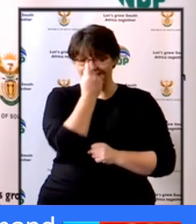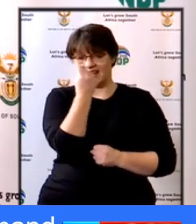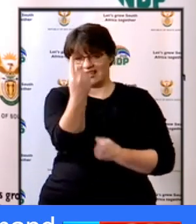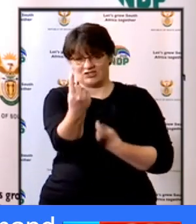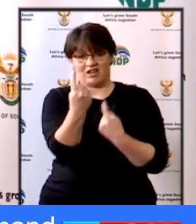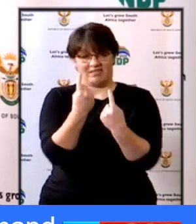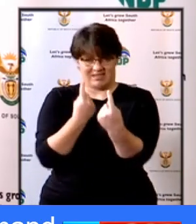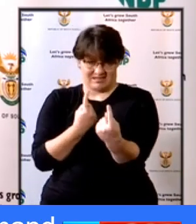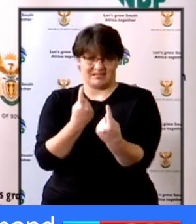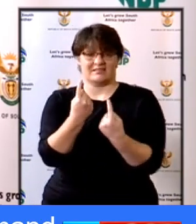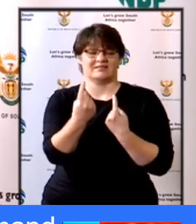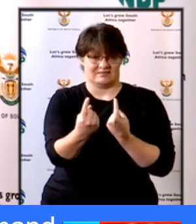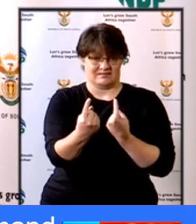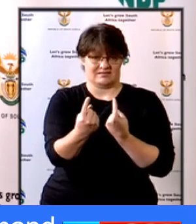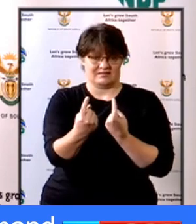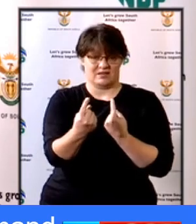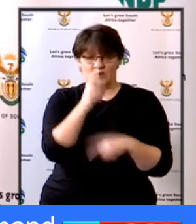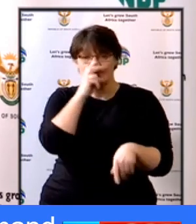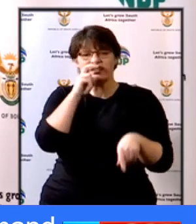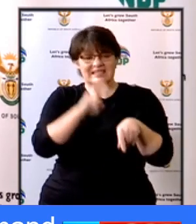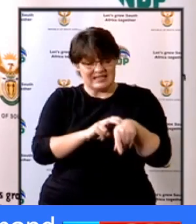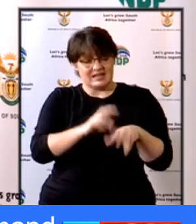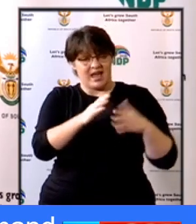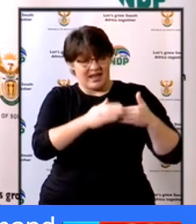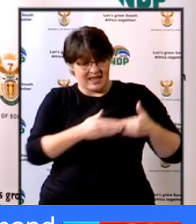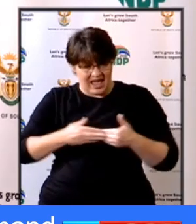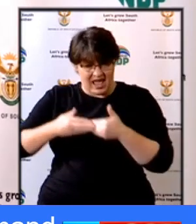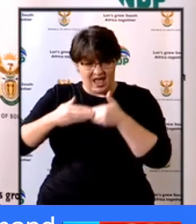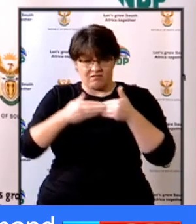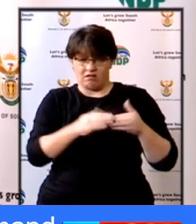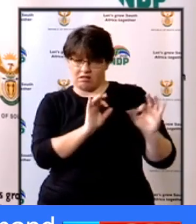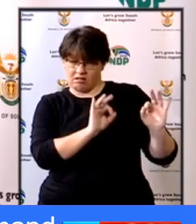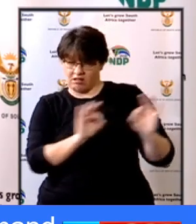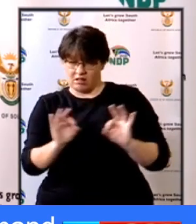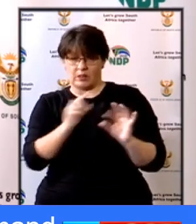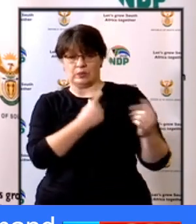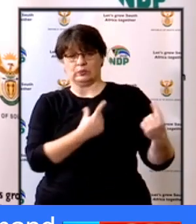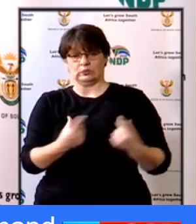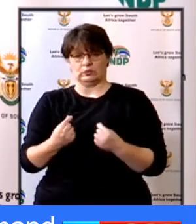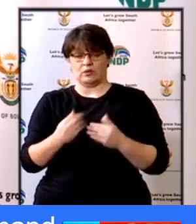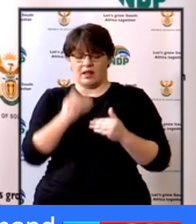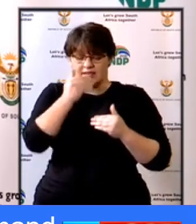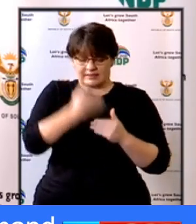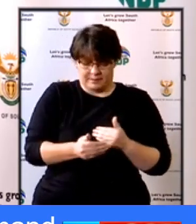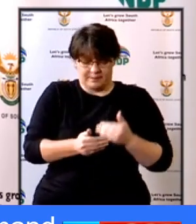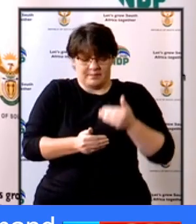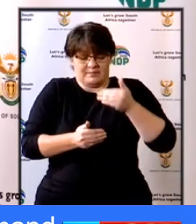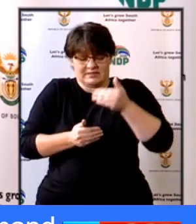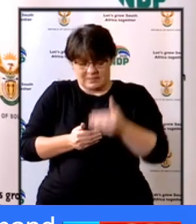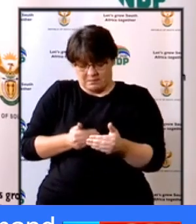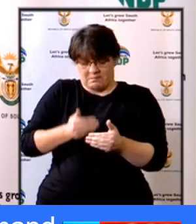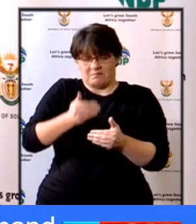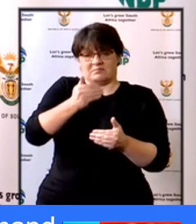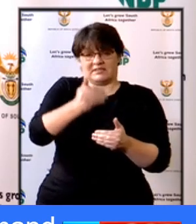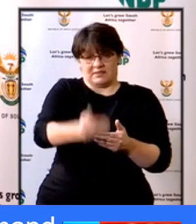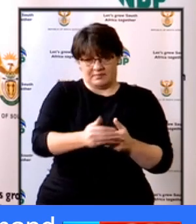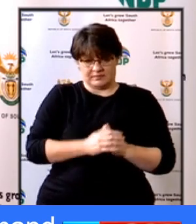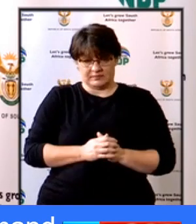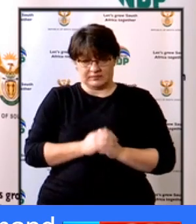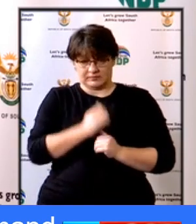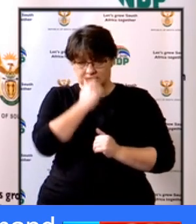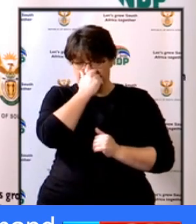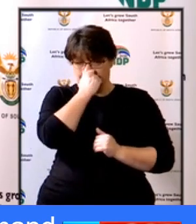understanding that this needs to be done carefully, and it needs to be done in phases. So in level 3, it